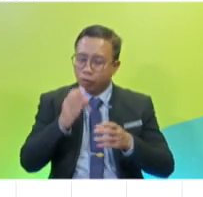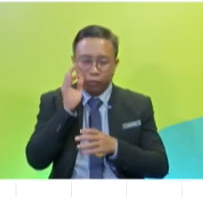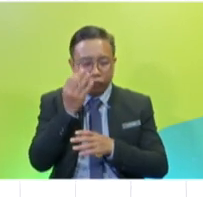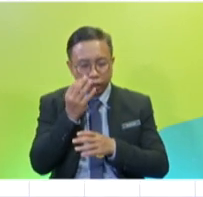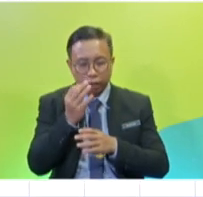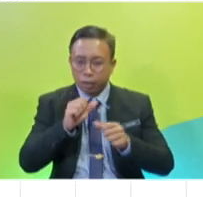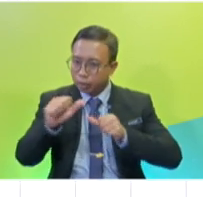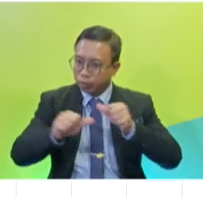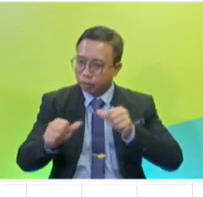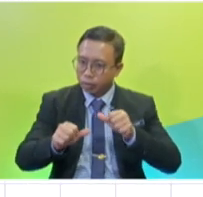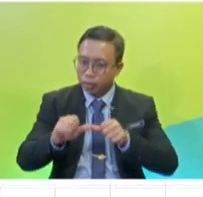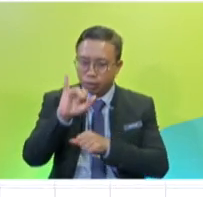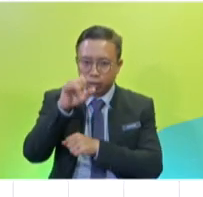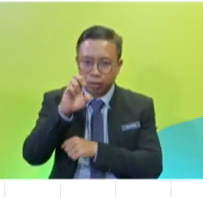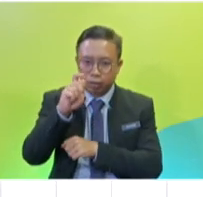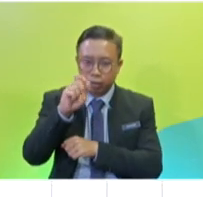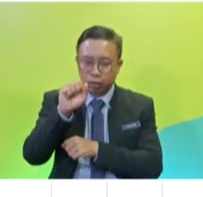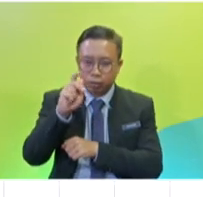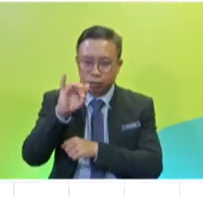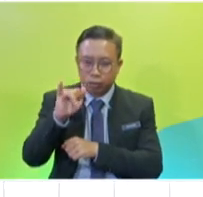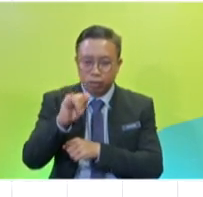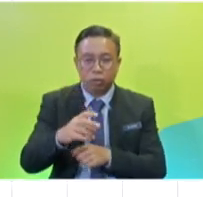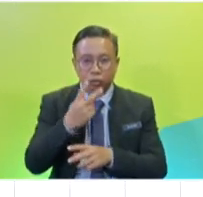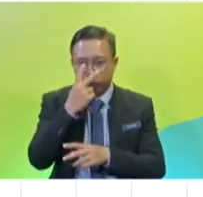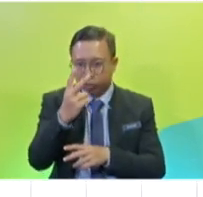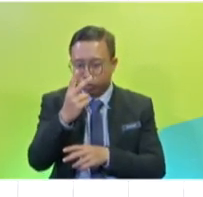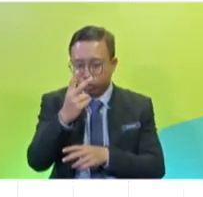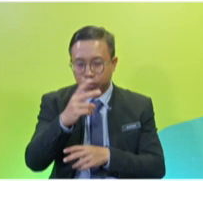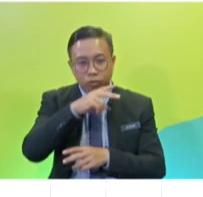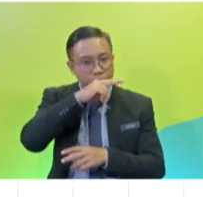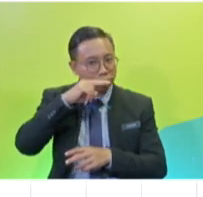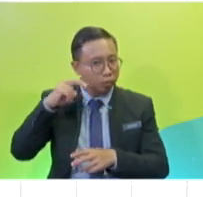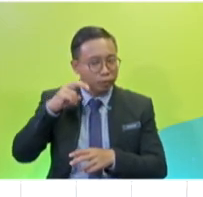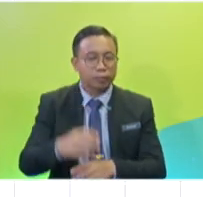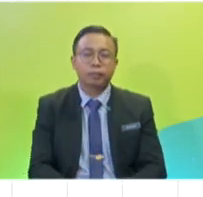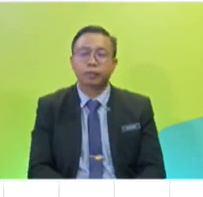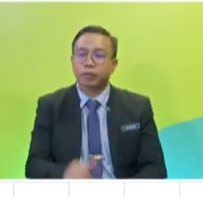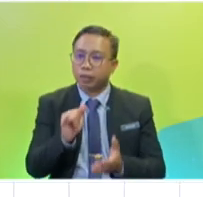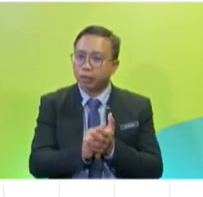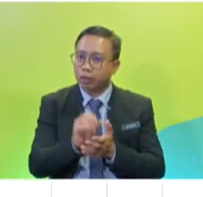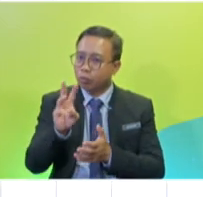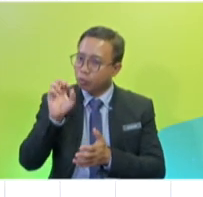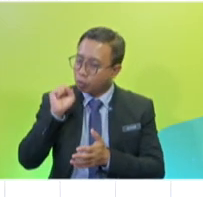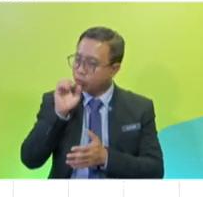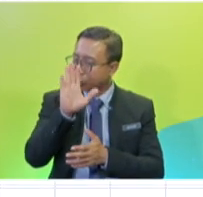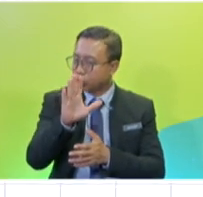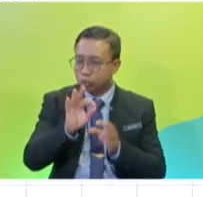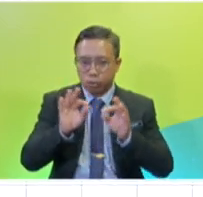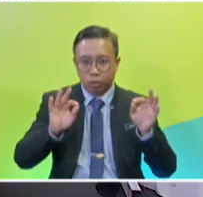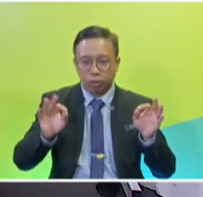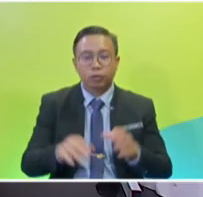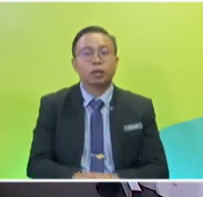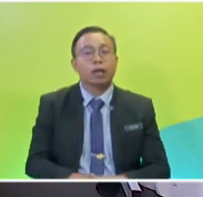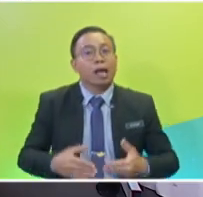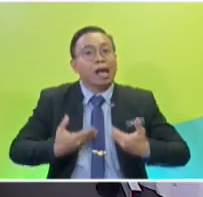as jet skiing, snorkeling and scuba diving. Okay, Nana, that was your sentence. Now, can you tell me,